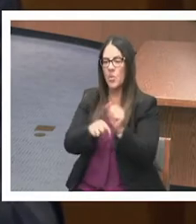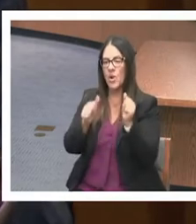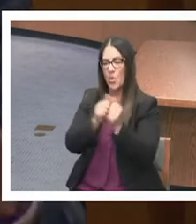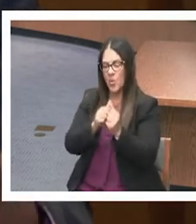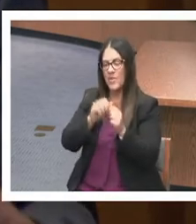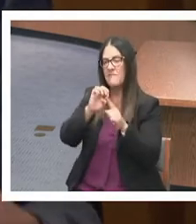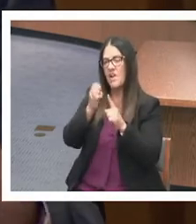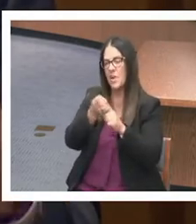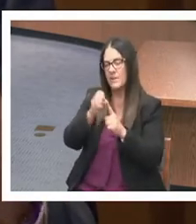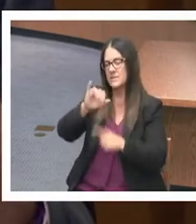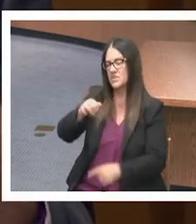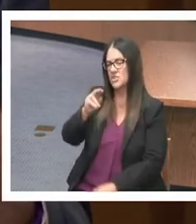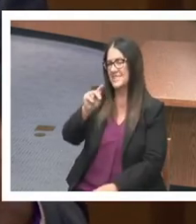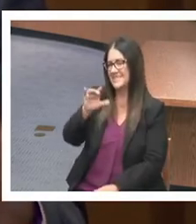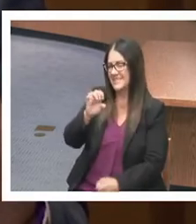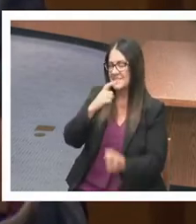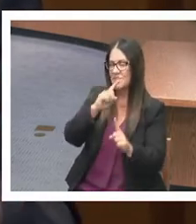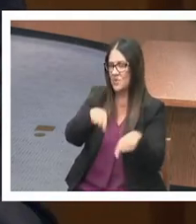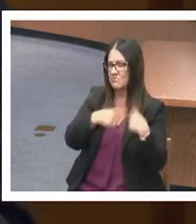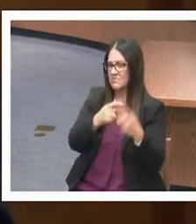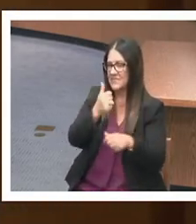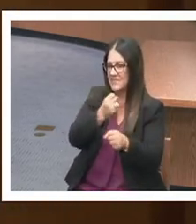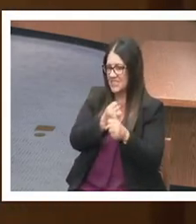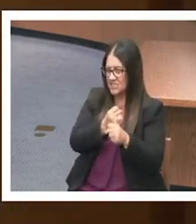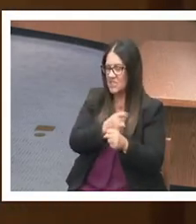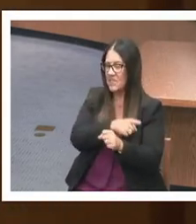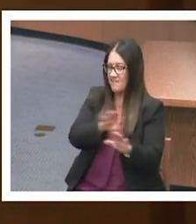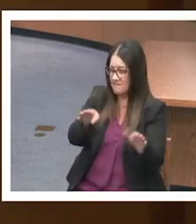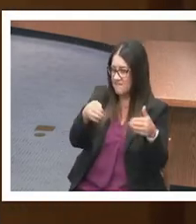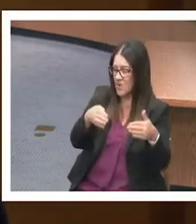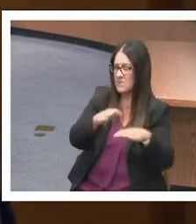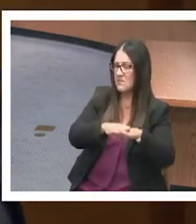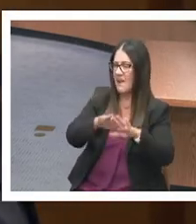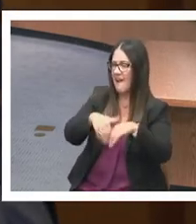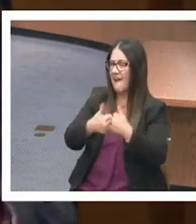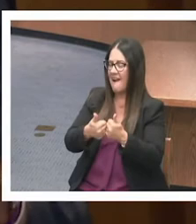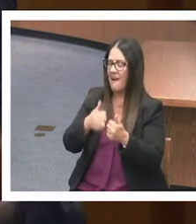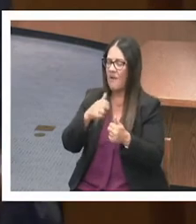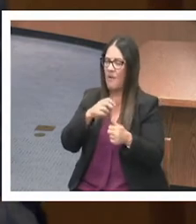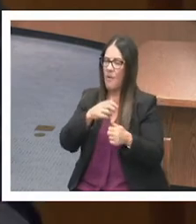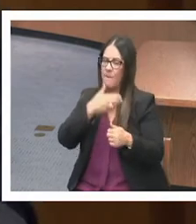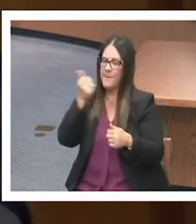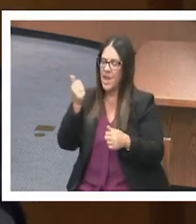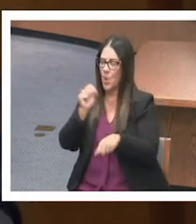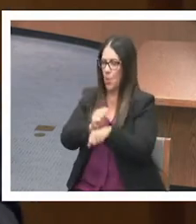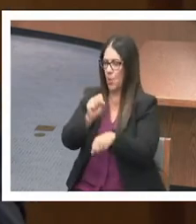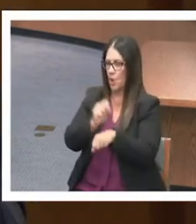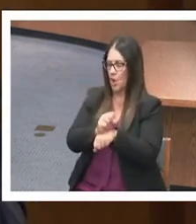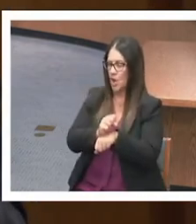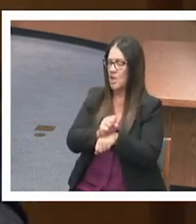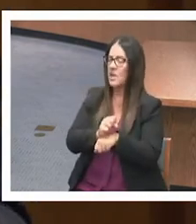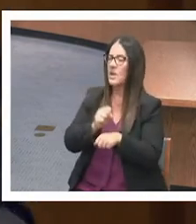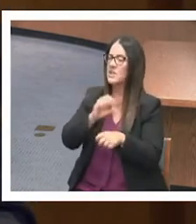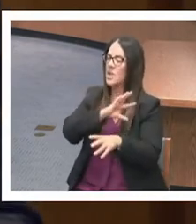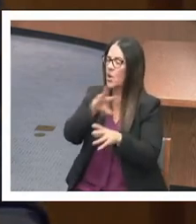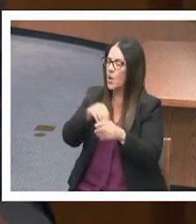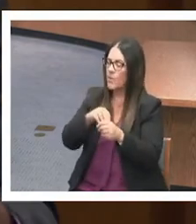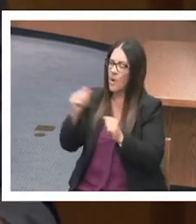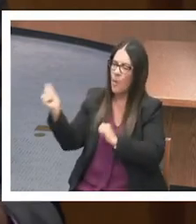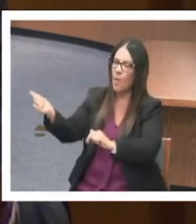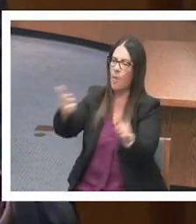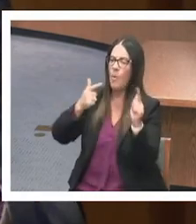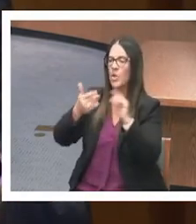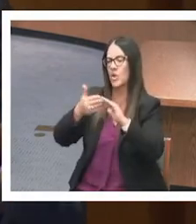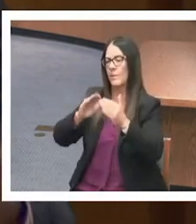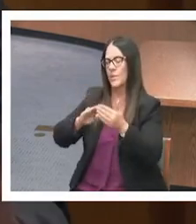justice program in place for over 10 years to really focus on how the work of that agency can really incorporate all communities